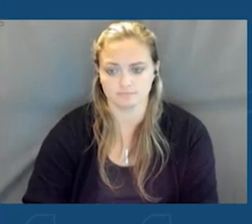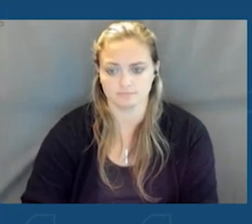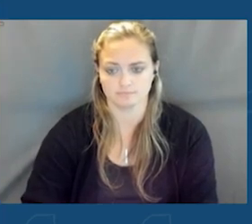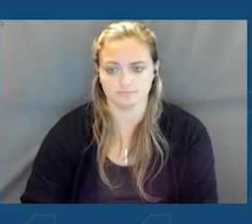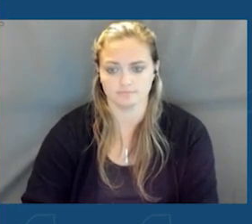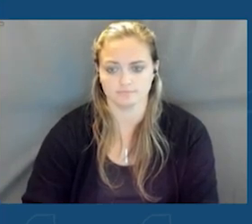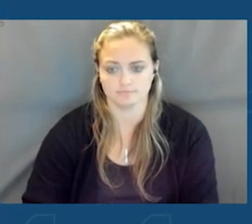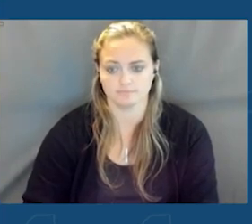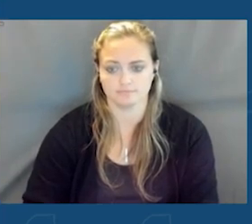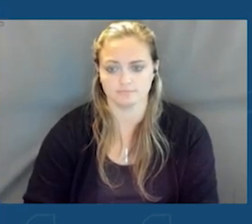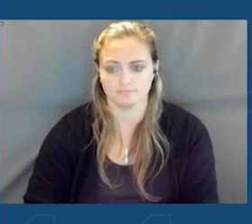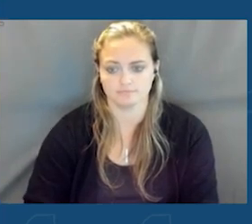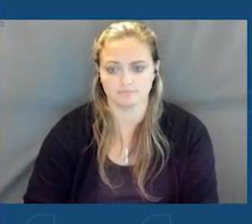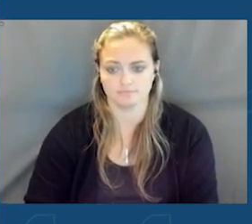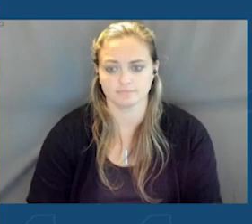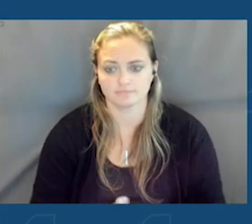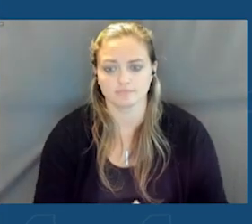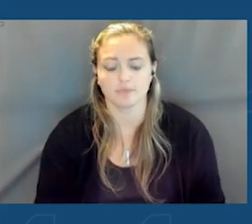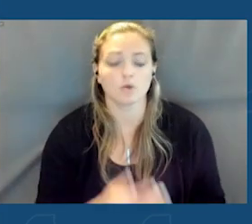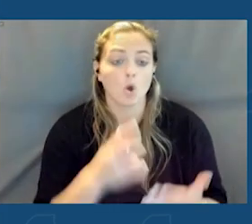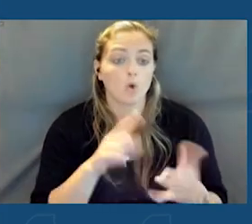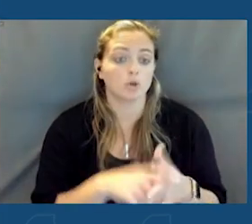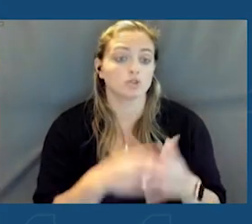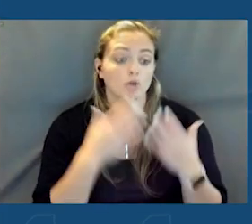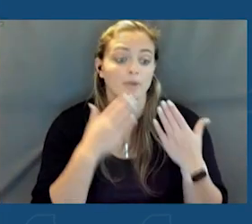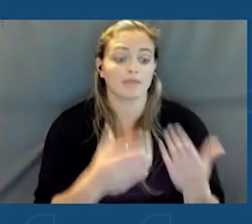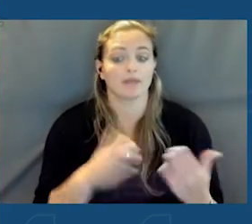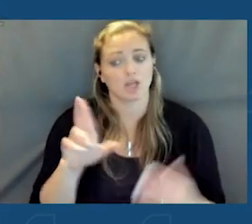Well, I want to start by thanking Reverend Meeks.